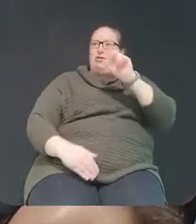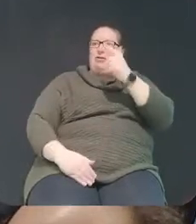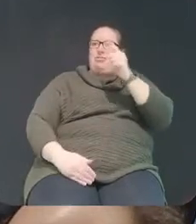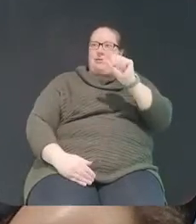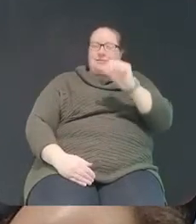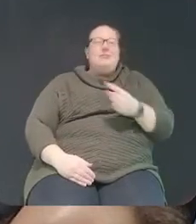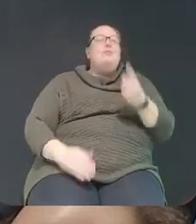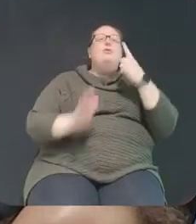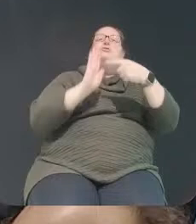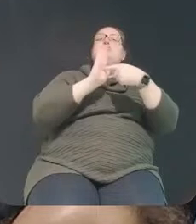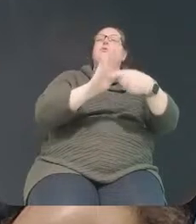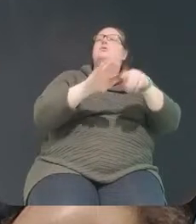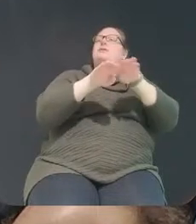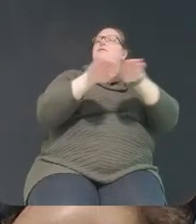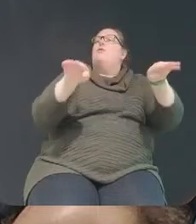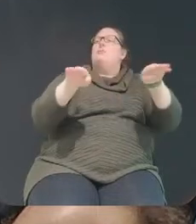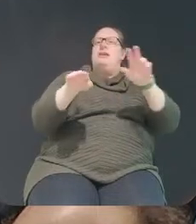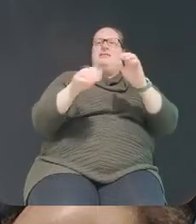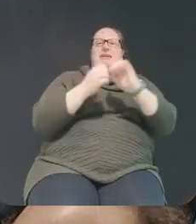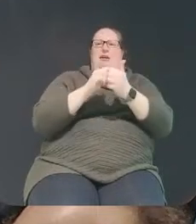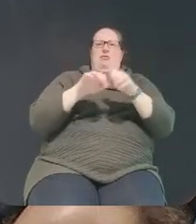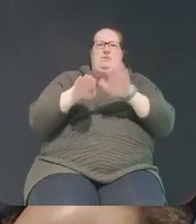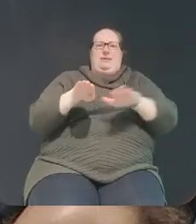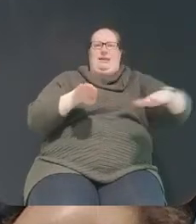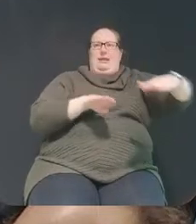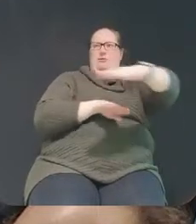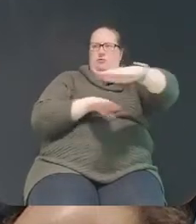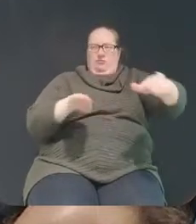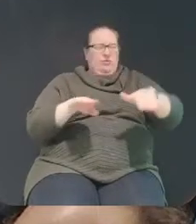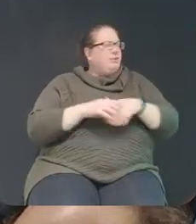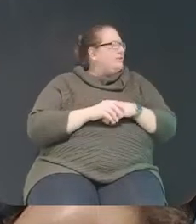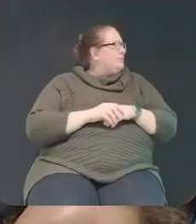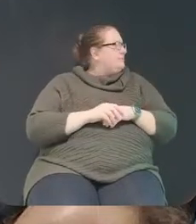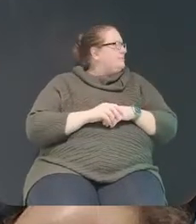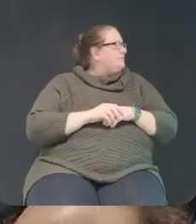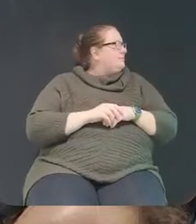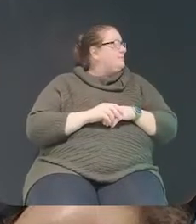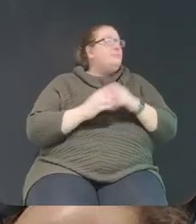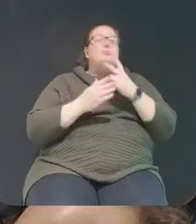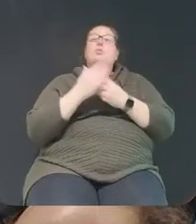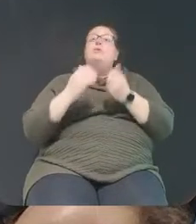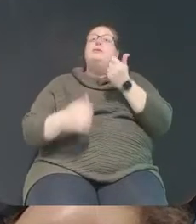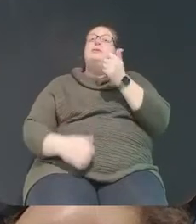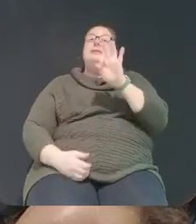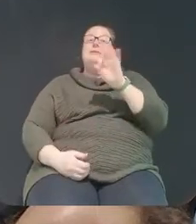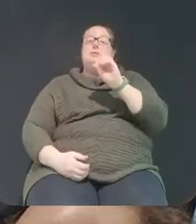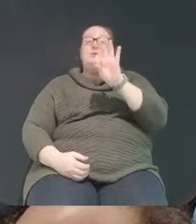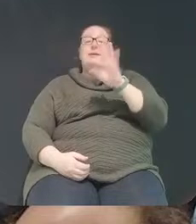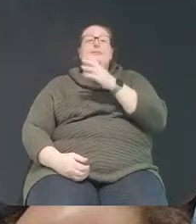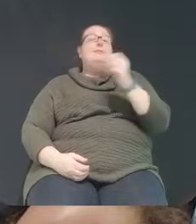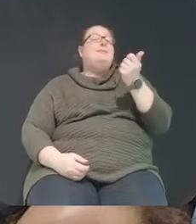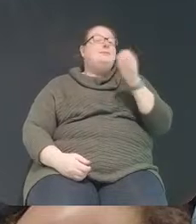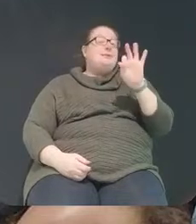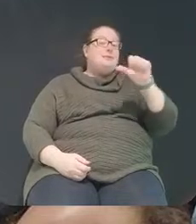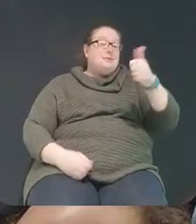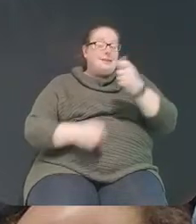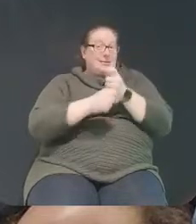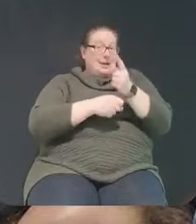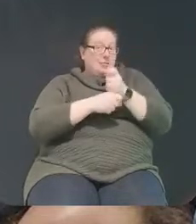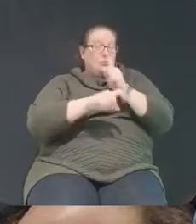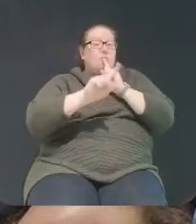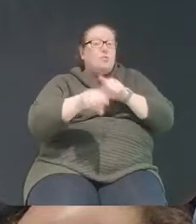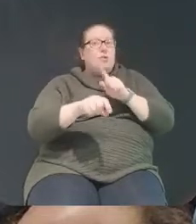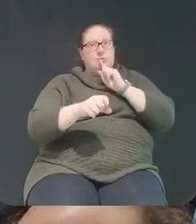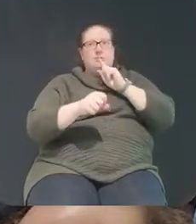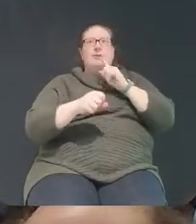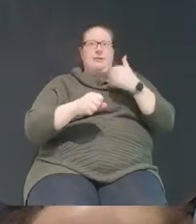shows the floor plan, illustrating how it was laid out. Both the 1909 and 1910 annual reports dedicate